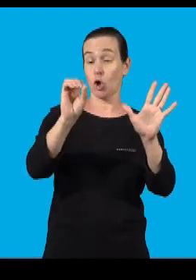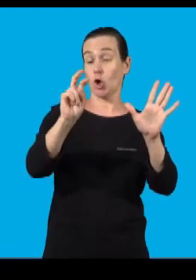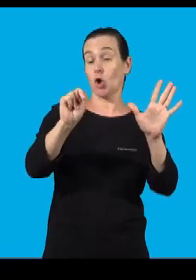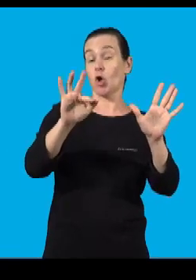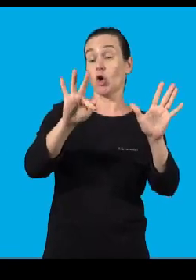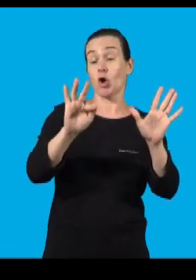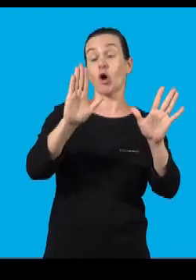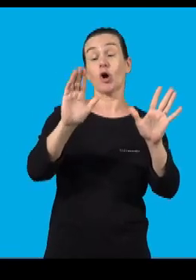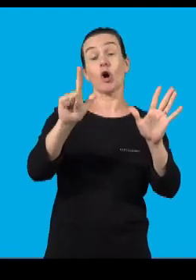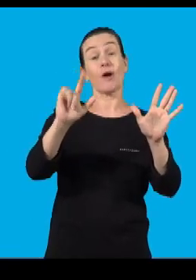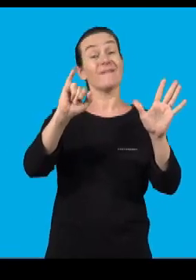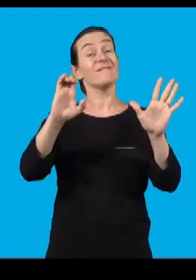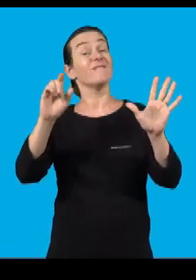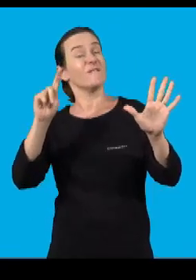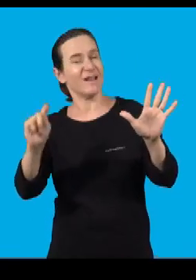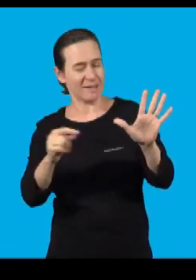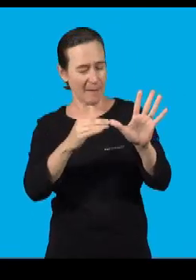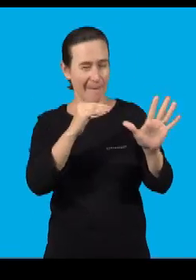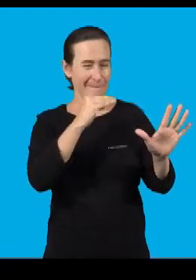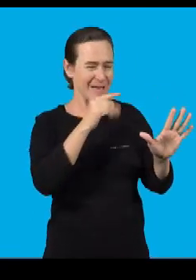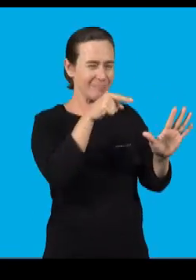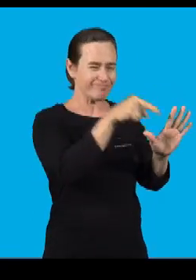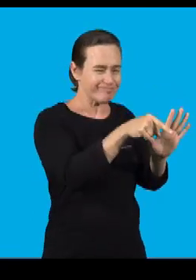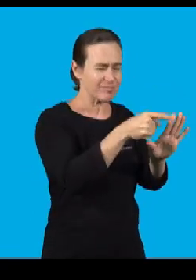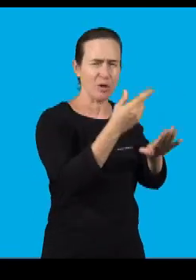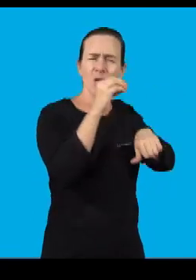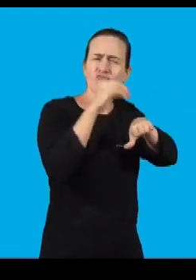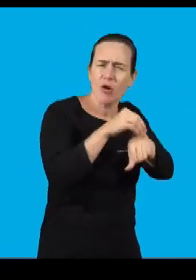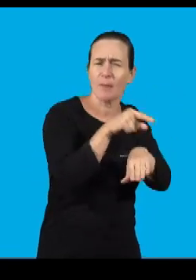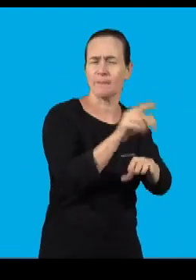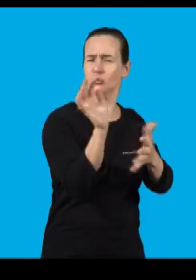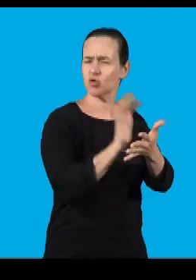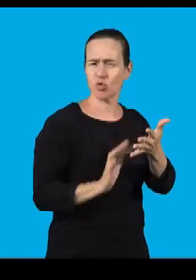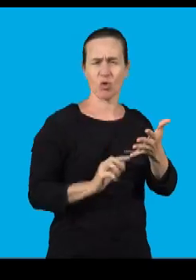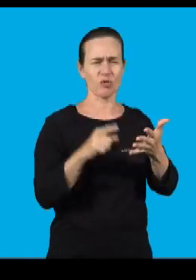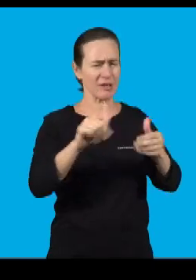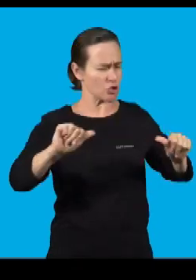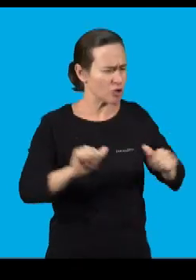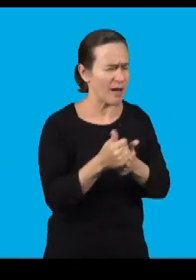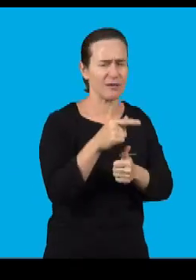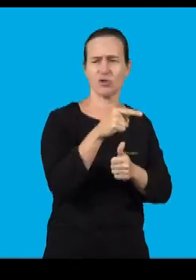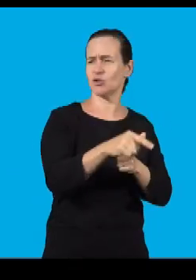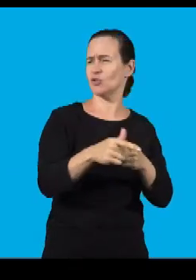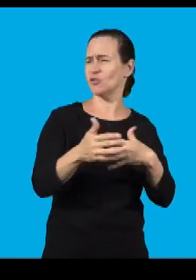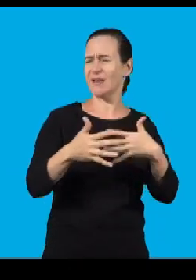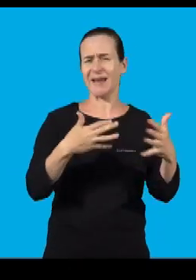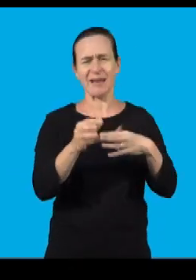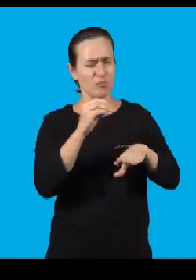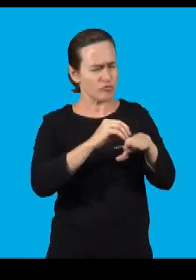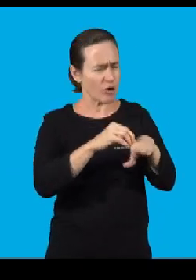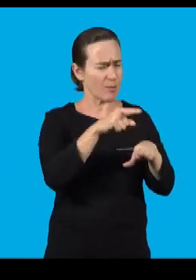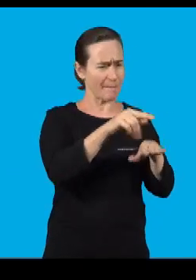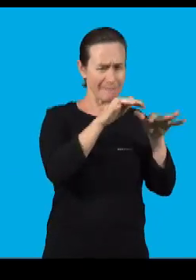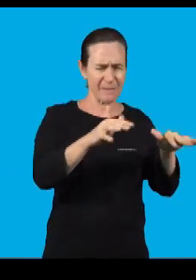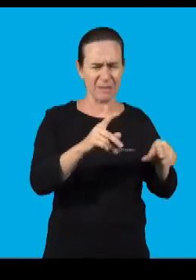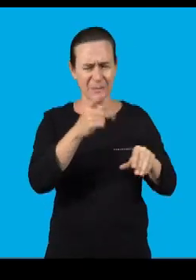Moving on to conflict, all right? This is the central struggle, the problem, the challenge, all right? The issue that's